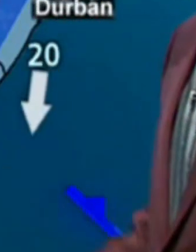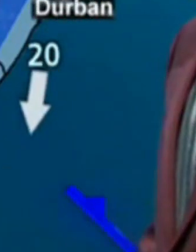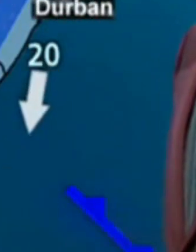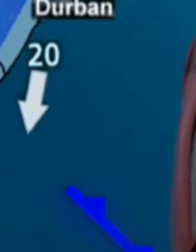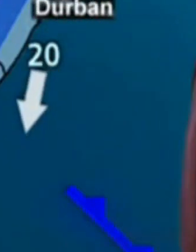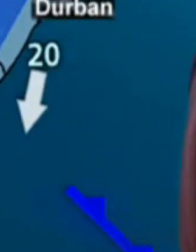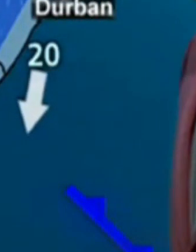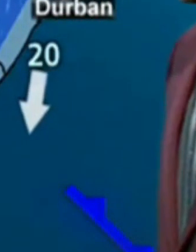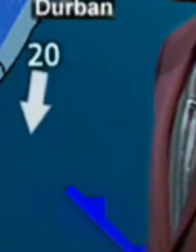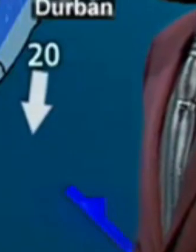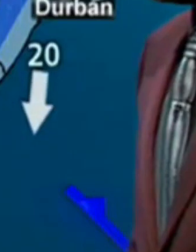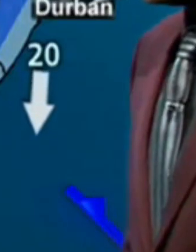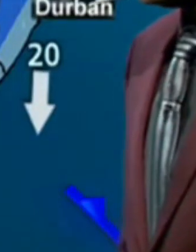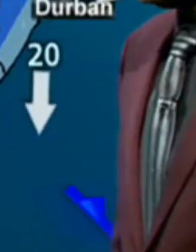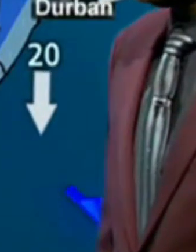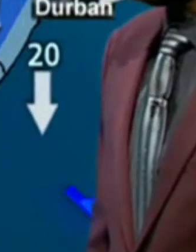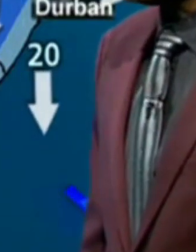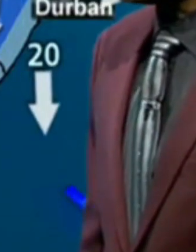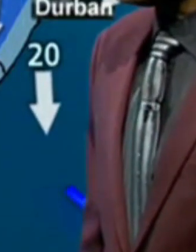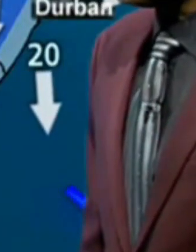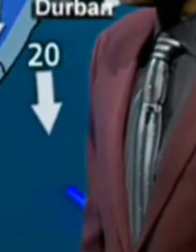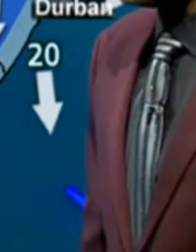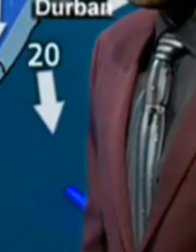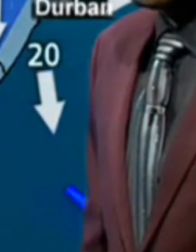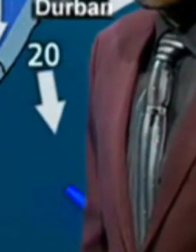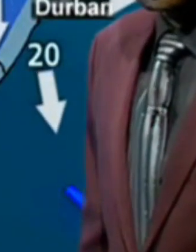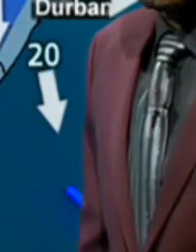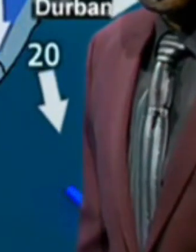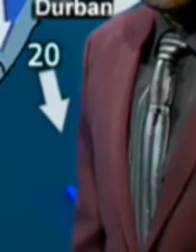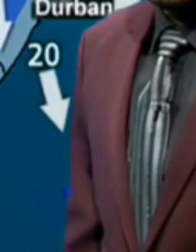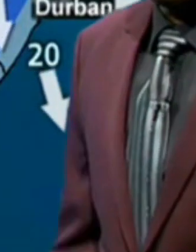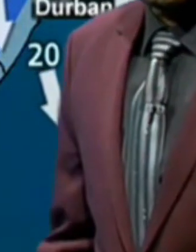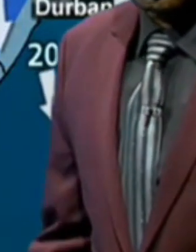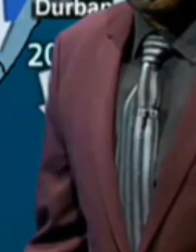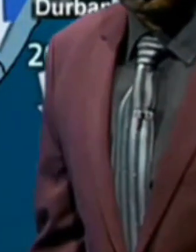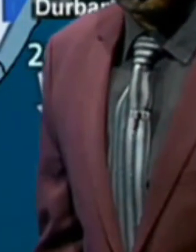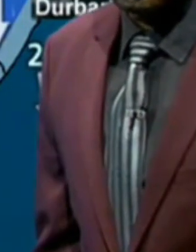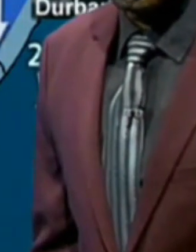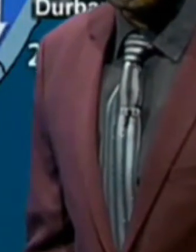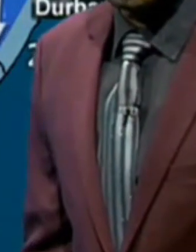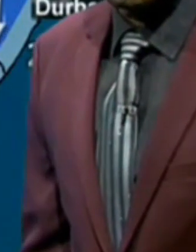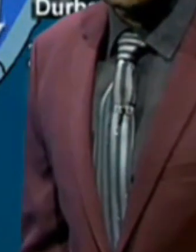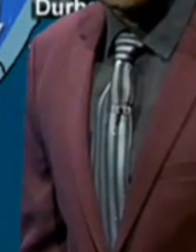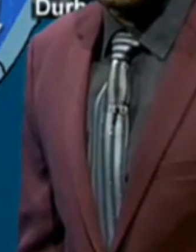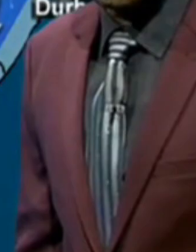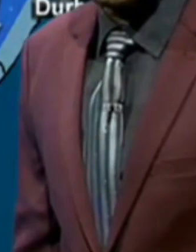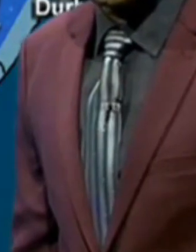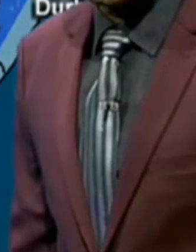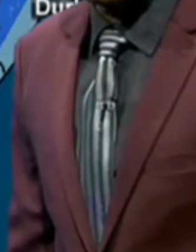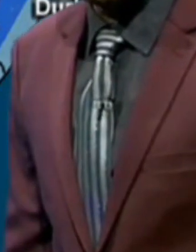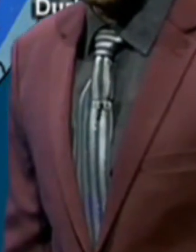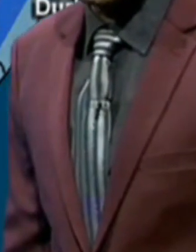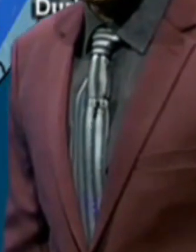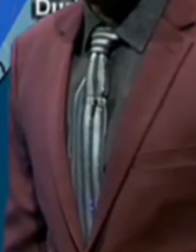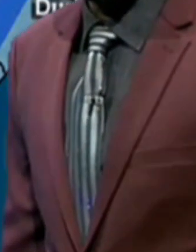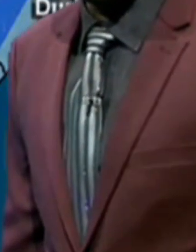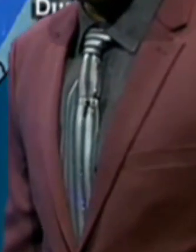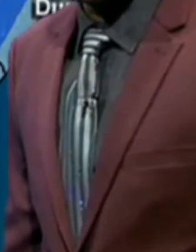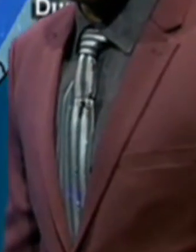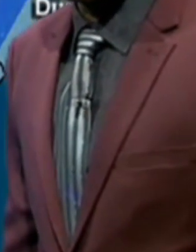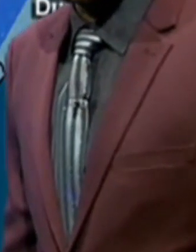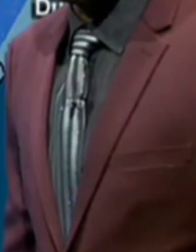gabotse na fela ba tirelo tša boso ba re laetša gabotse gore aowa go ka ba le kgonagalo tše di botse tša dipula e fela go tla ba go borutho province ka bophara go akaretša Mpumalanga